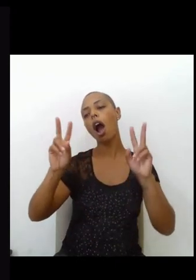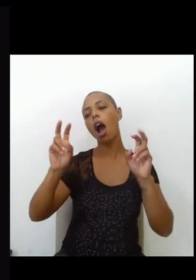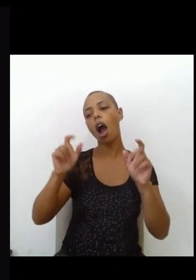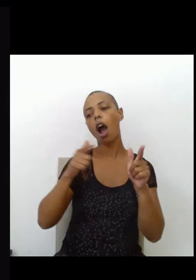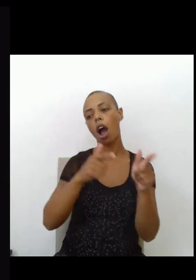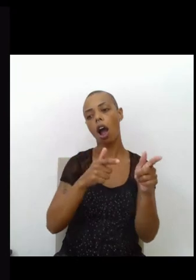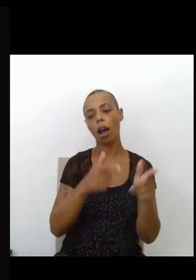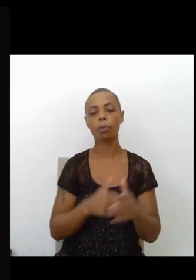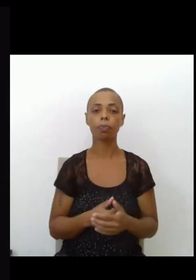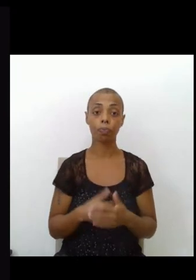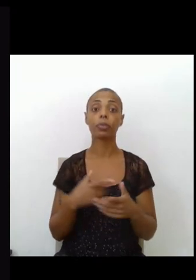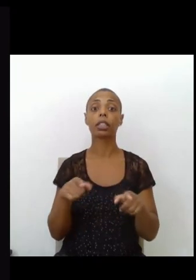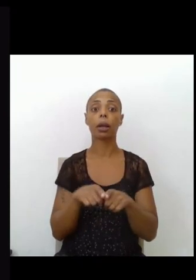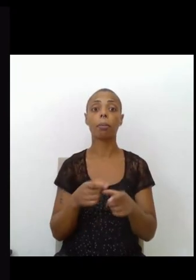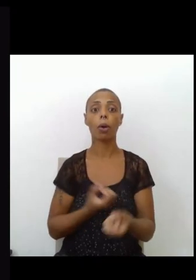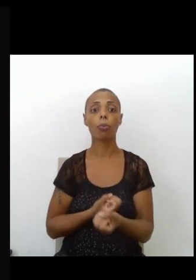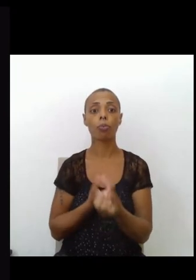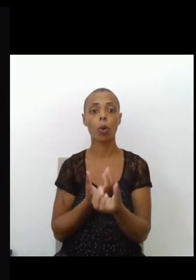terms